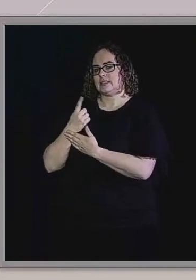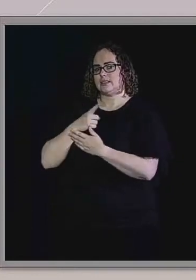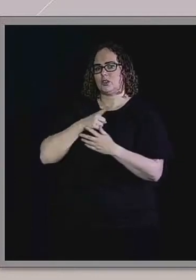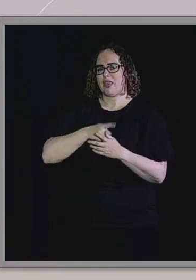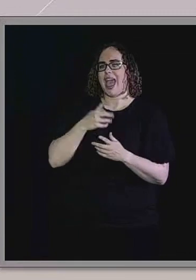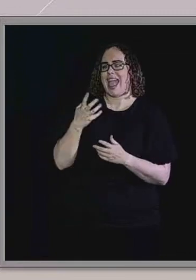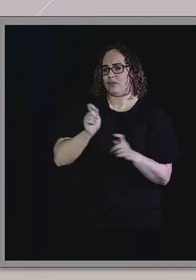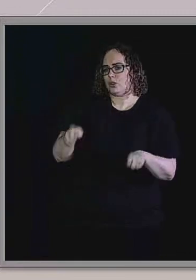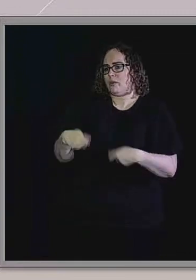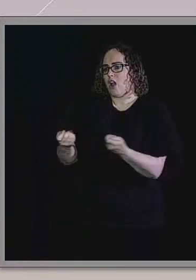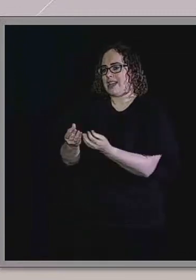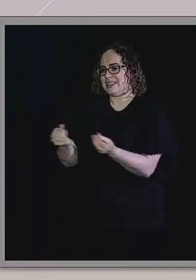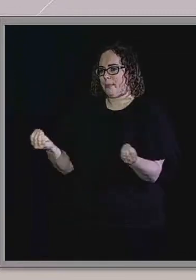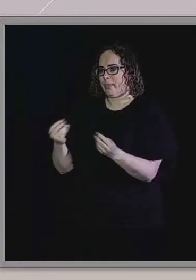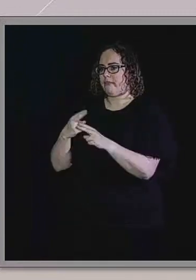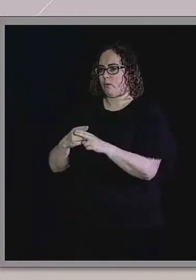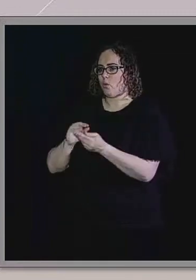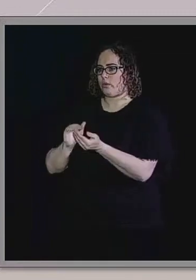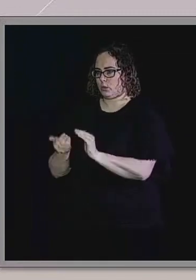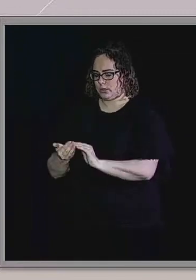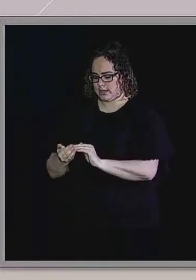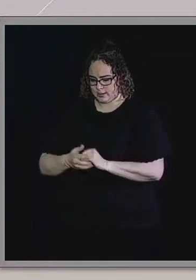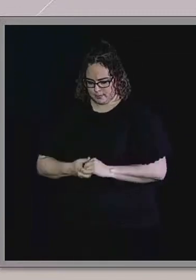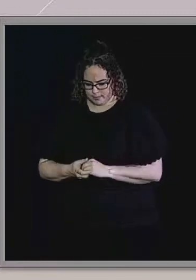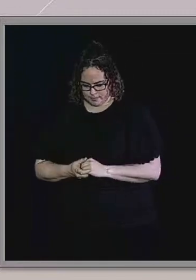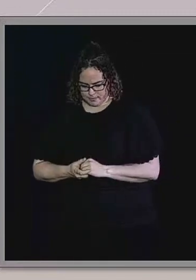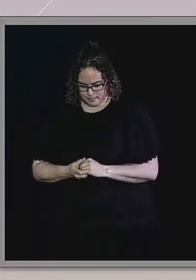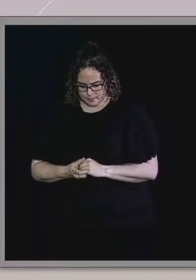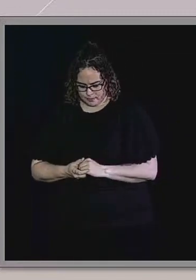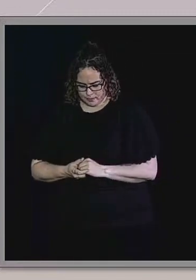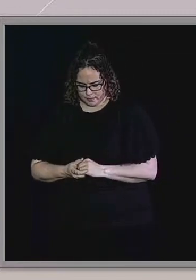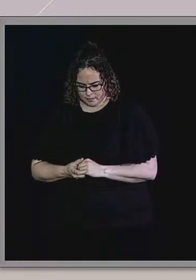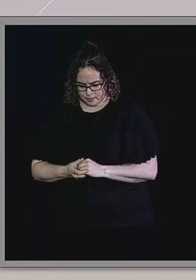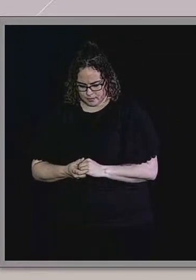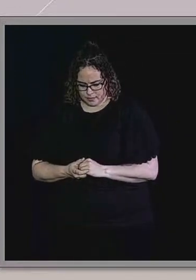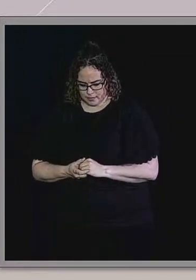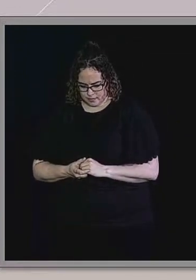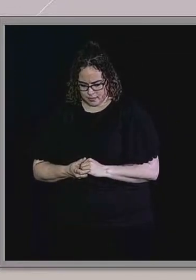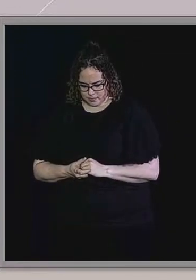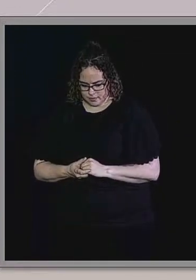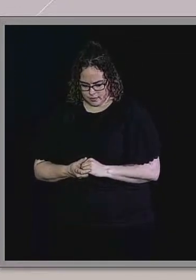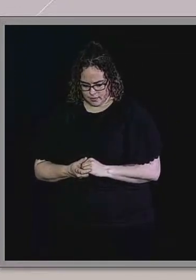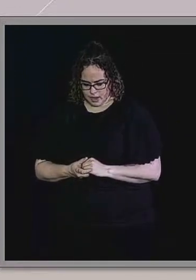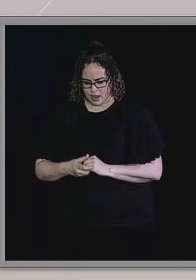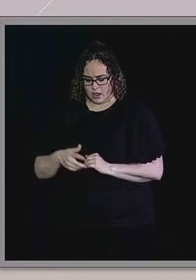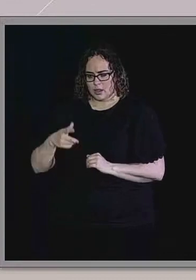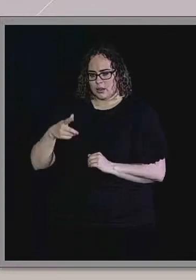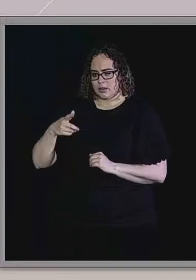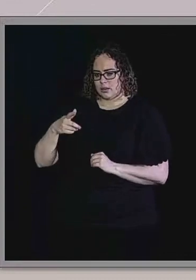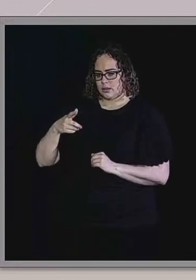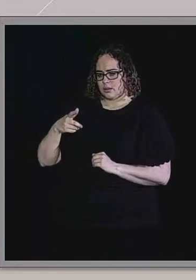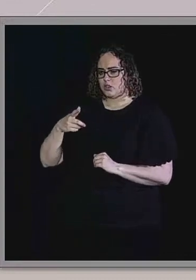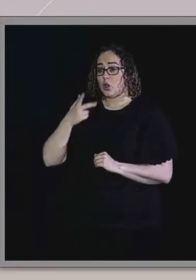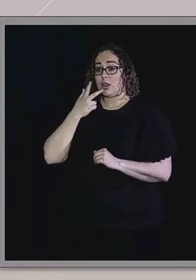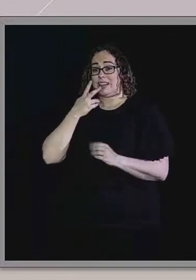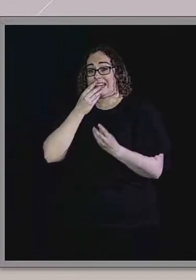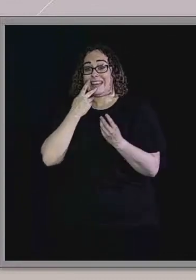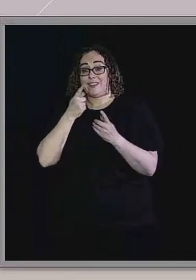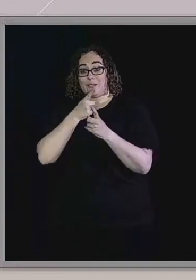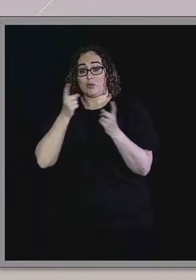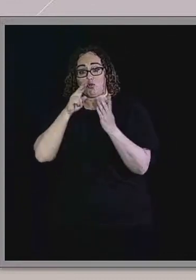we first and foremost have to acknowledge the fact that we come from and if you guys, some of them read the book as well, you